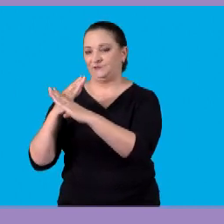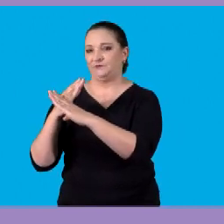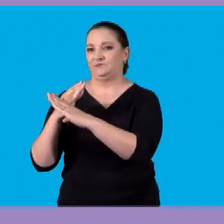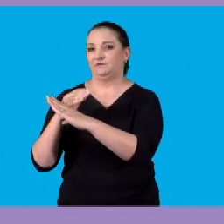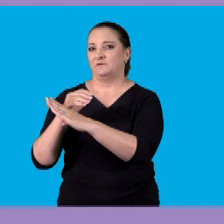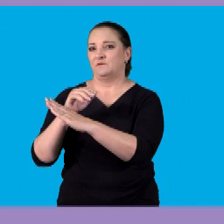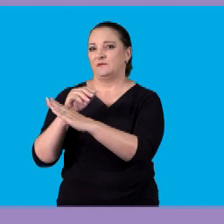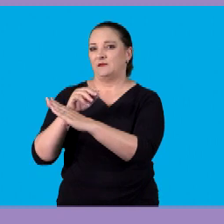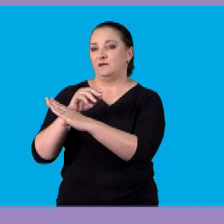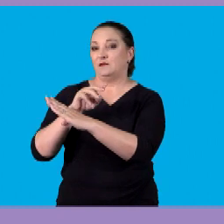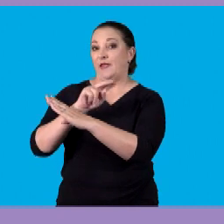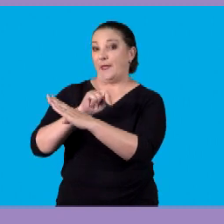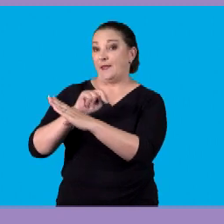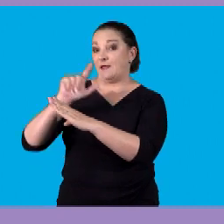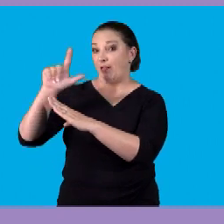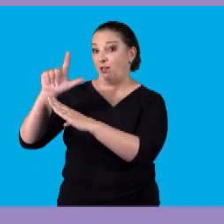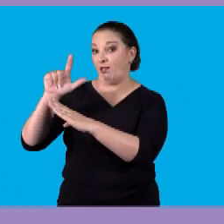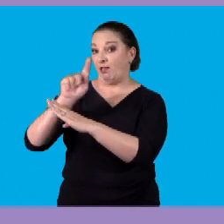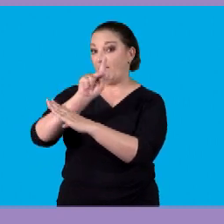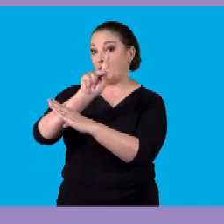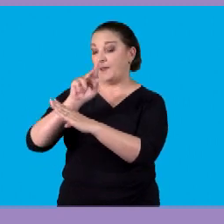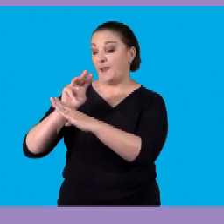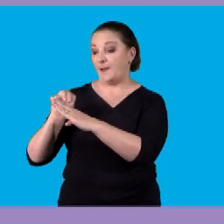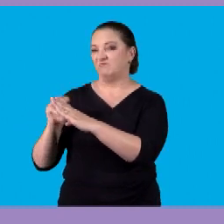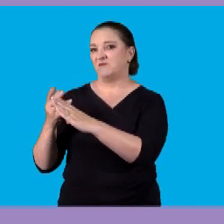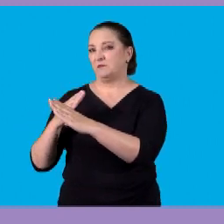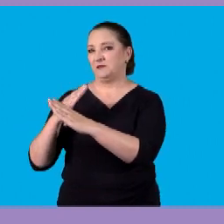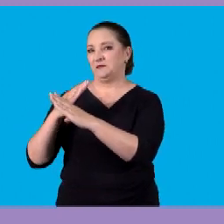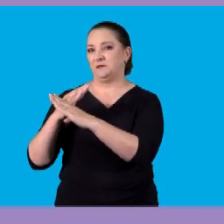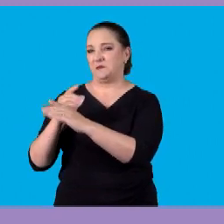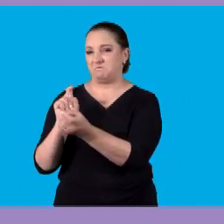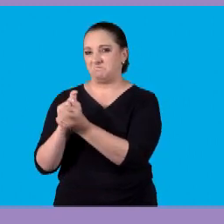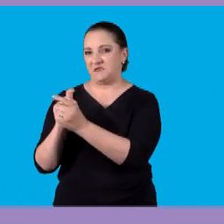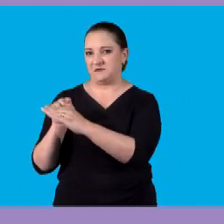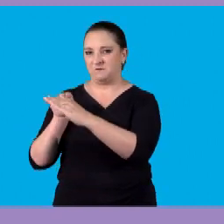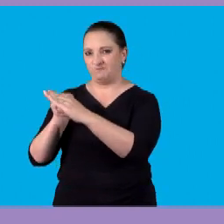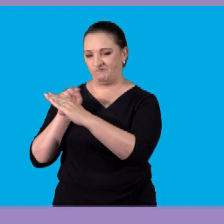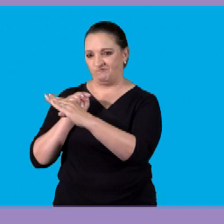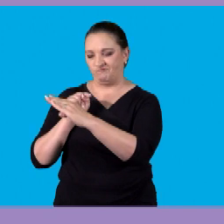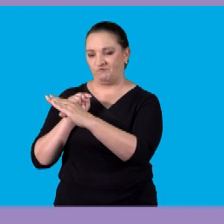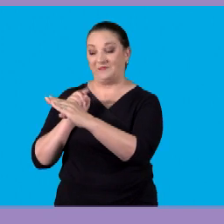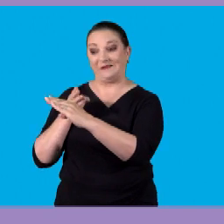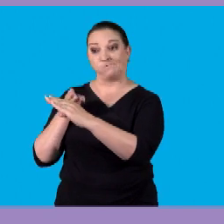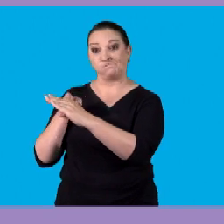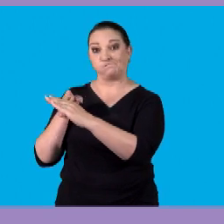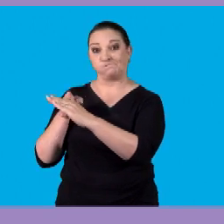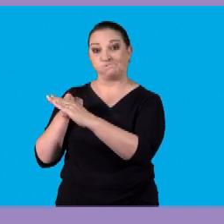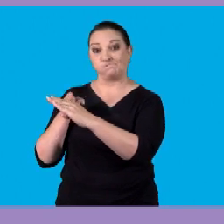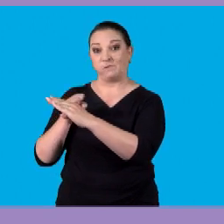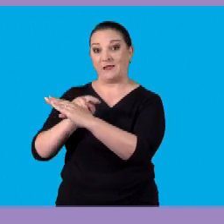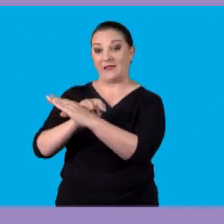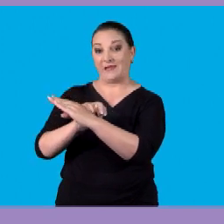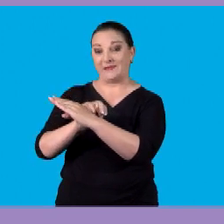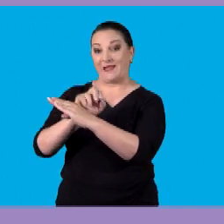is NL and KM. Let's say they meet at A. So of course we know that this should mean